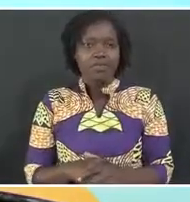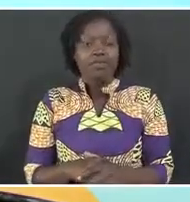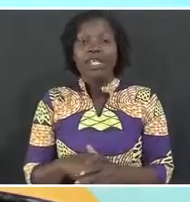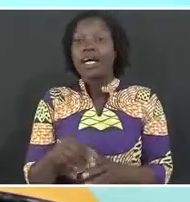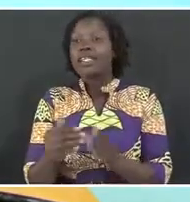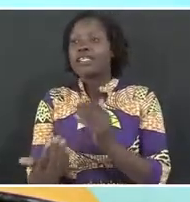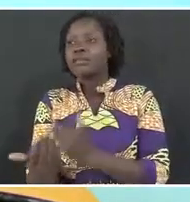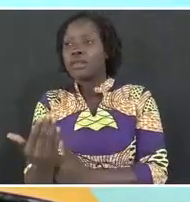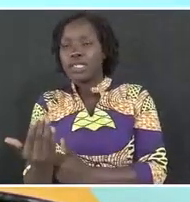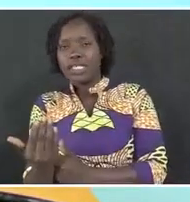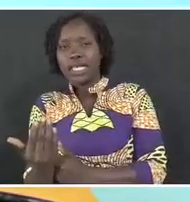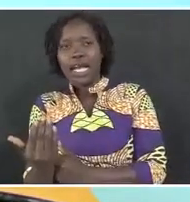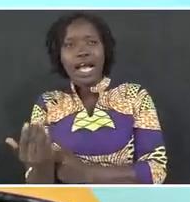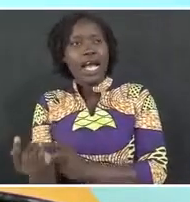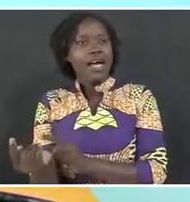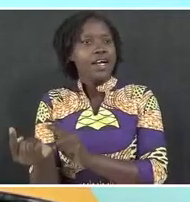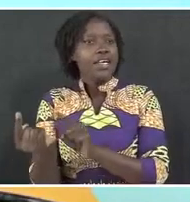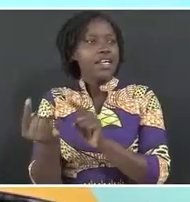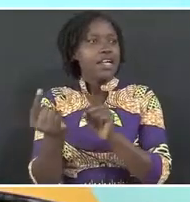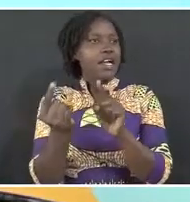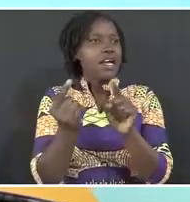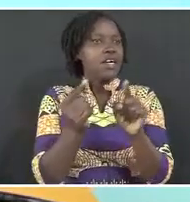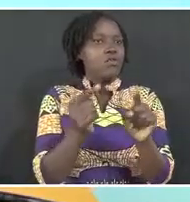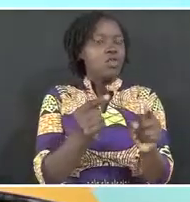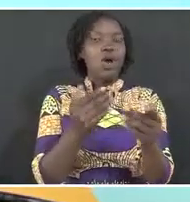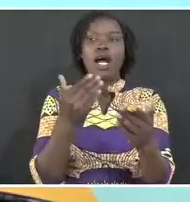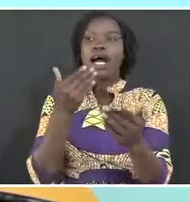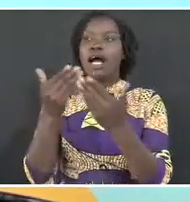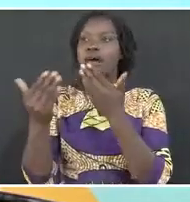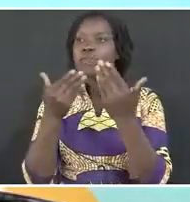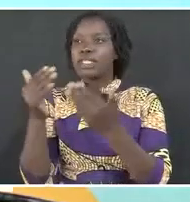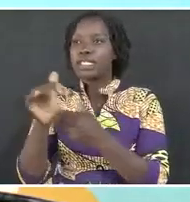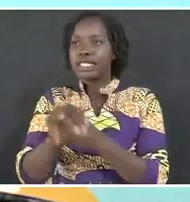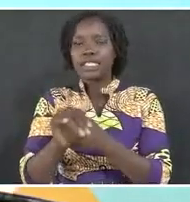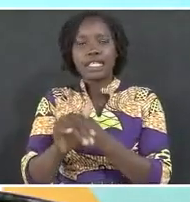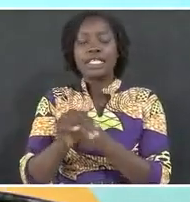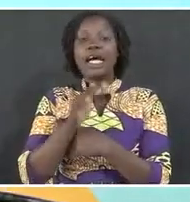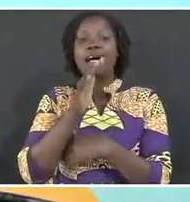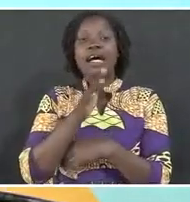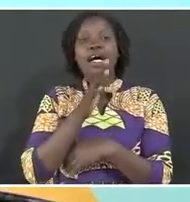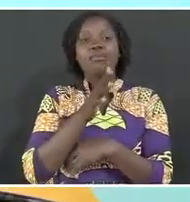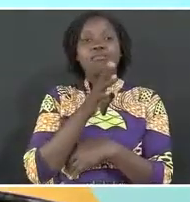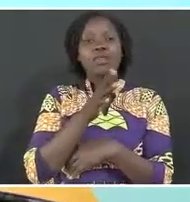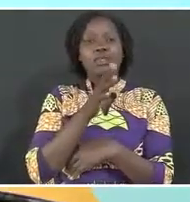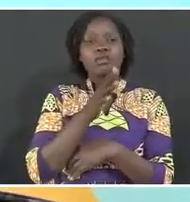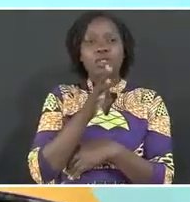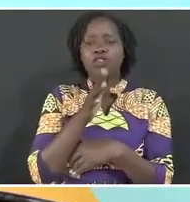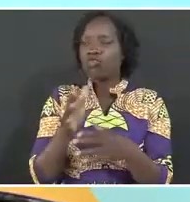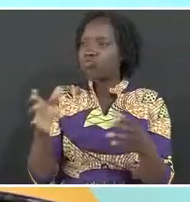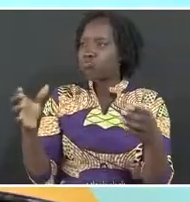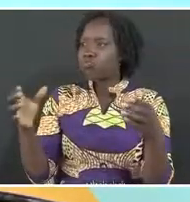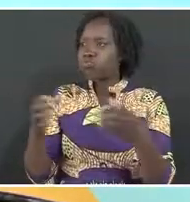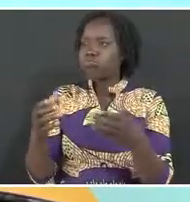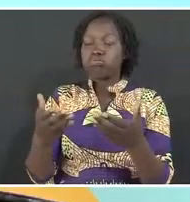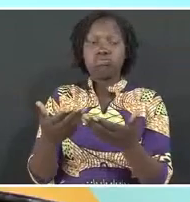this morning, I come to you appreciating that I'm speaking to a